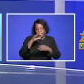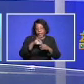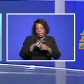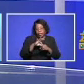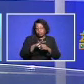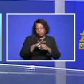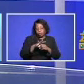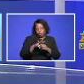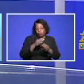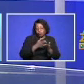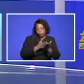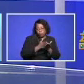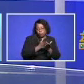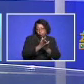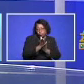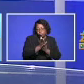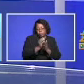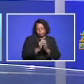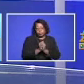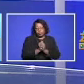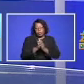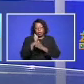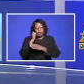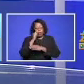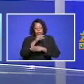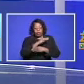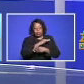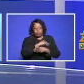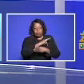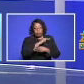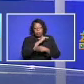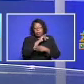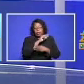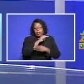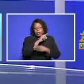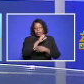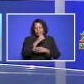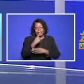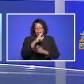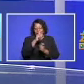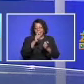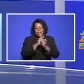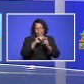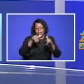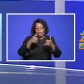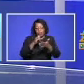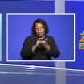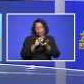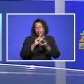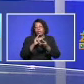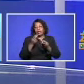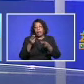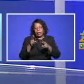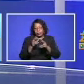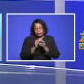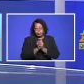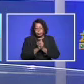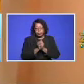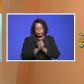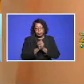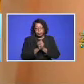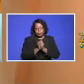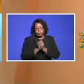smoothly. The parliamentary commissioner told our Altavis Mornings today exactly how that will happen.